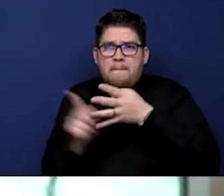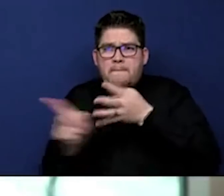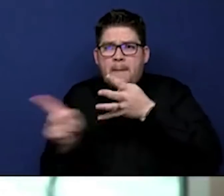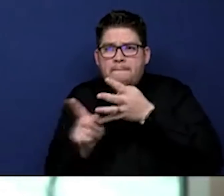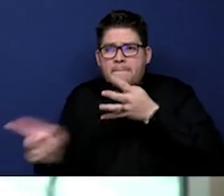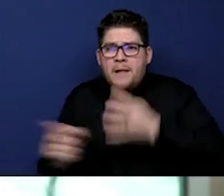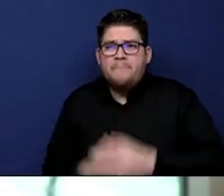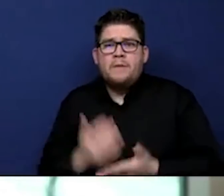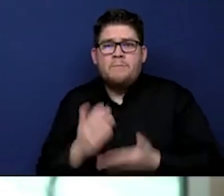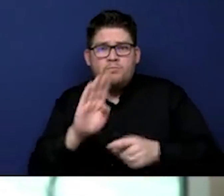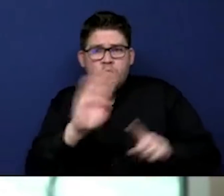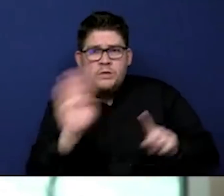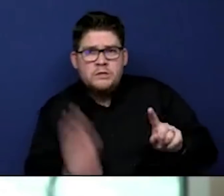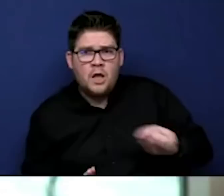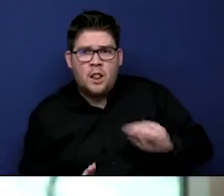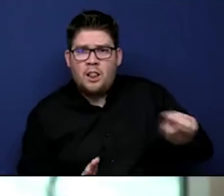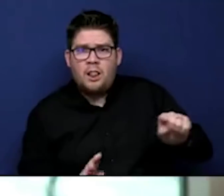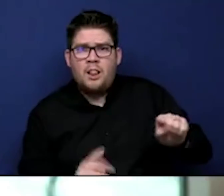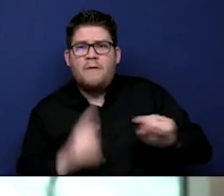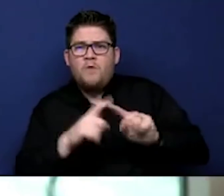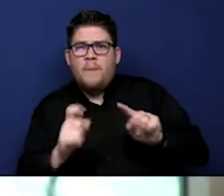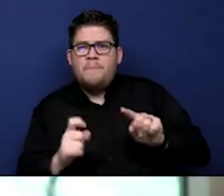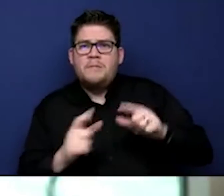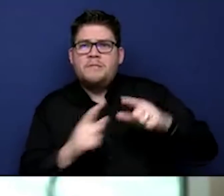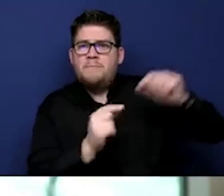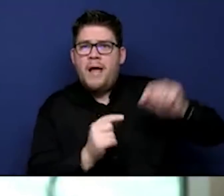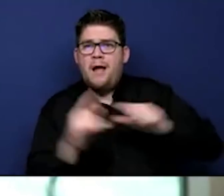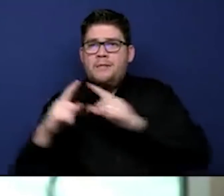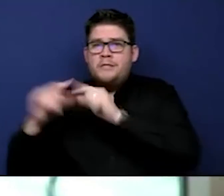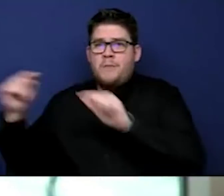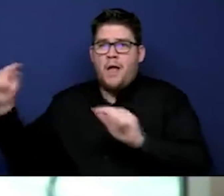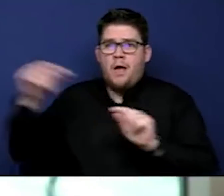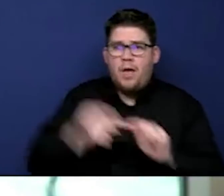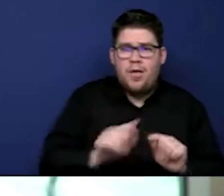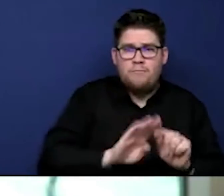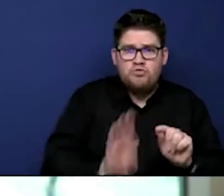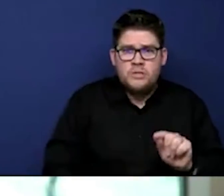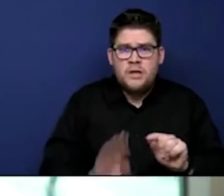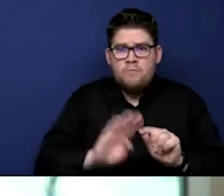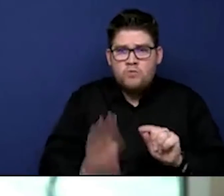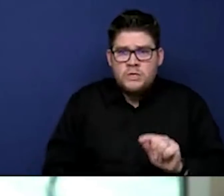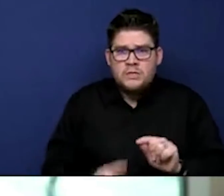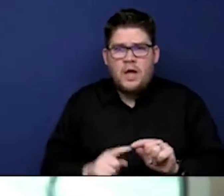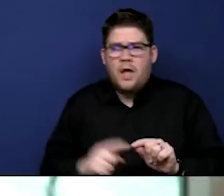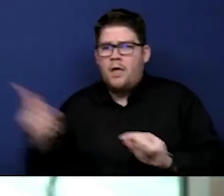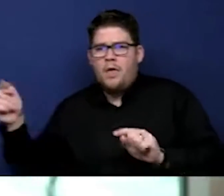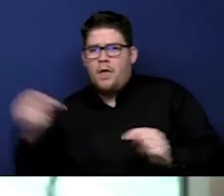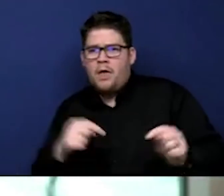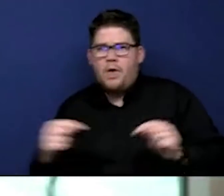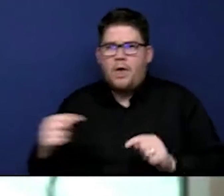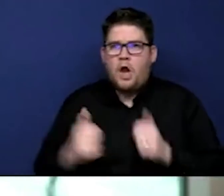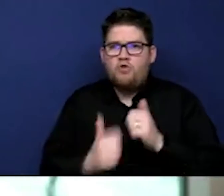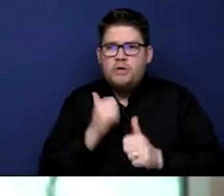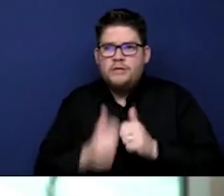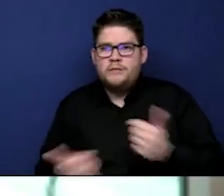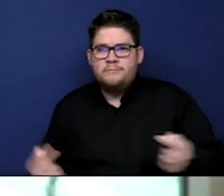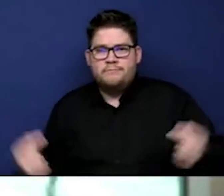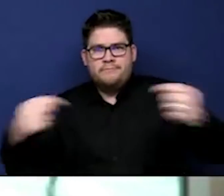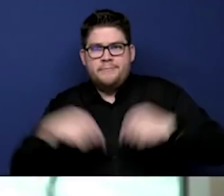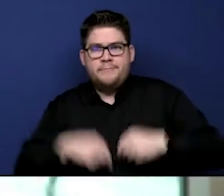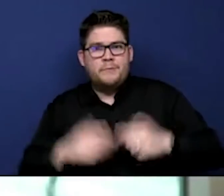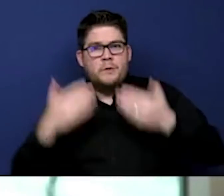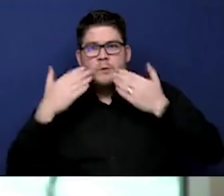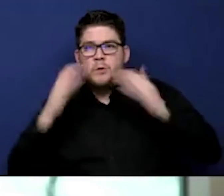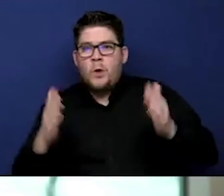unclear whether it came to us through directly through Brazil or through Japan, or very likely from